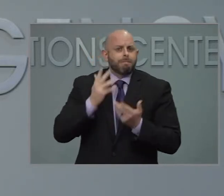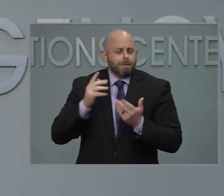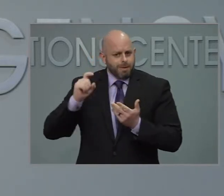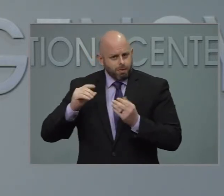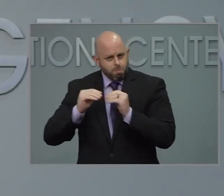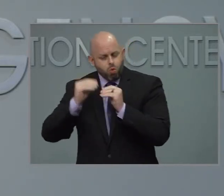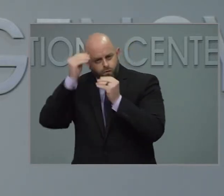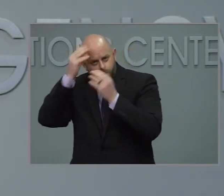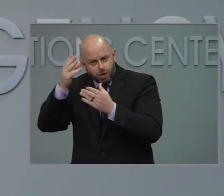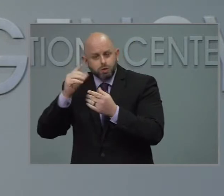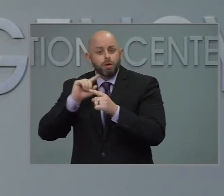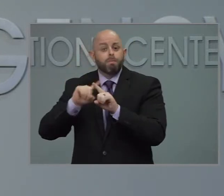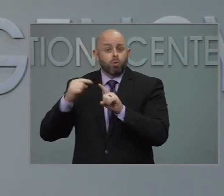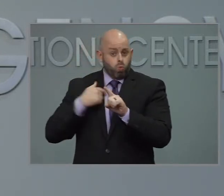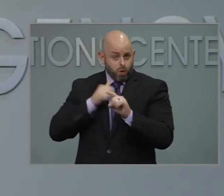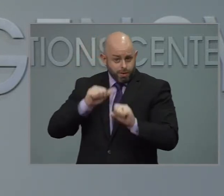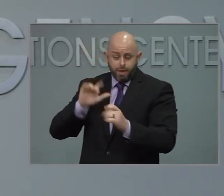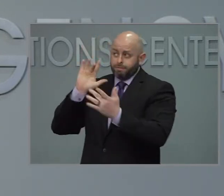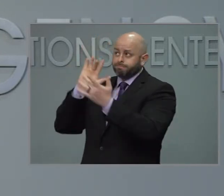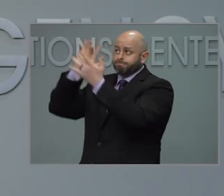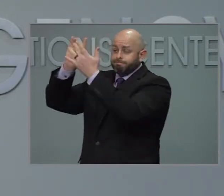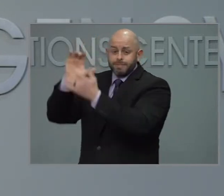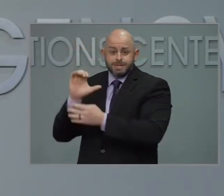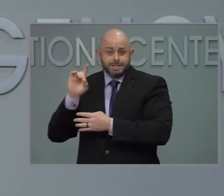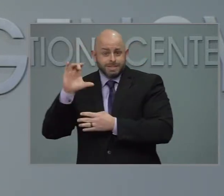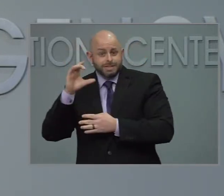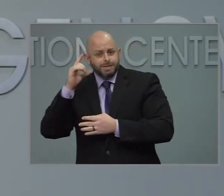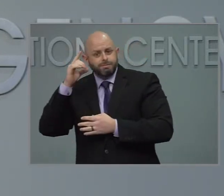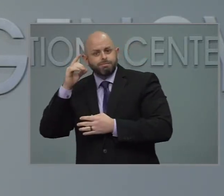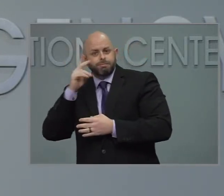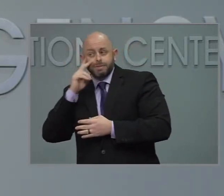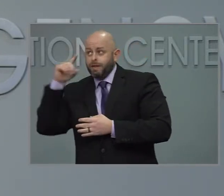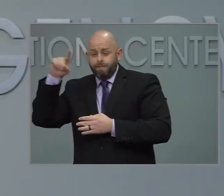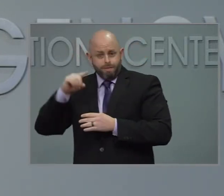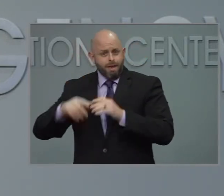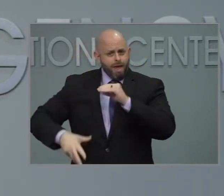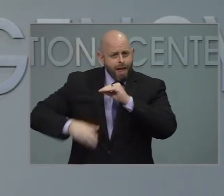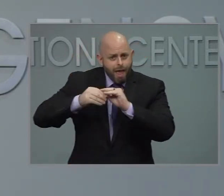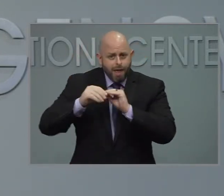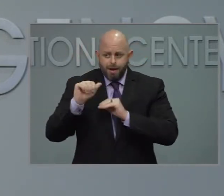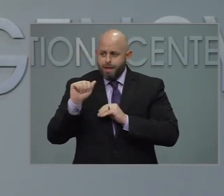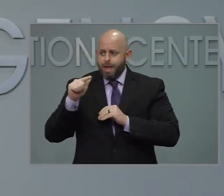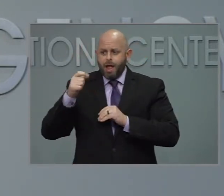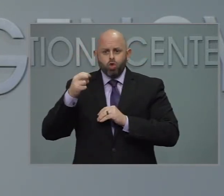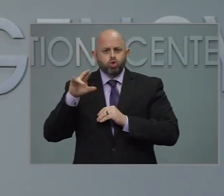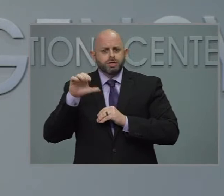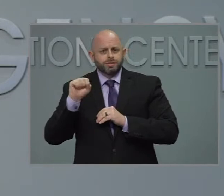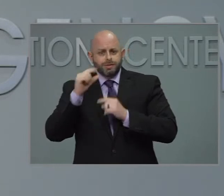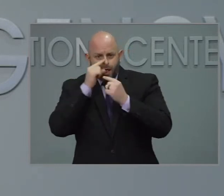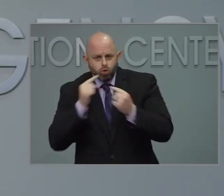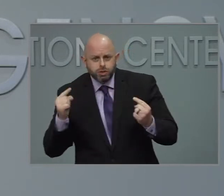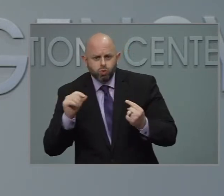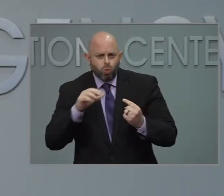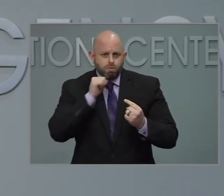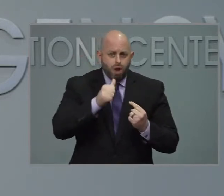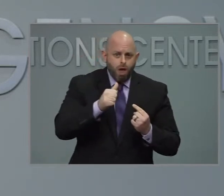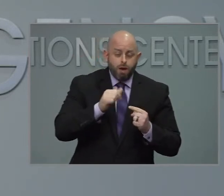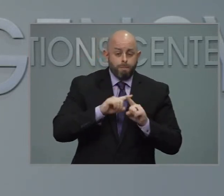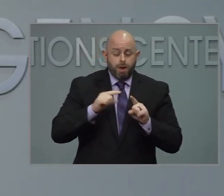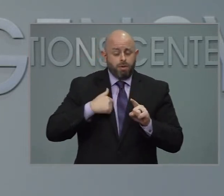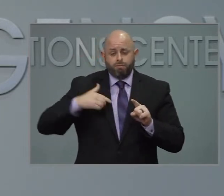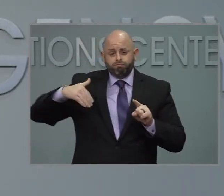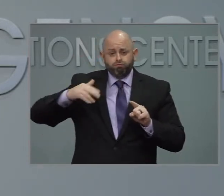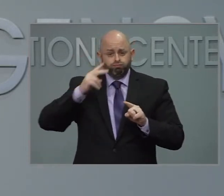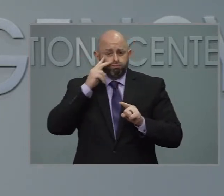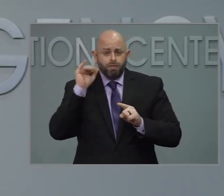to the CDC and see if that is something that they are looking at, if they are going to add that. So we will consider that if that's something the CDC will end, but I have not seen